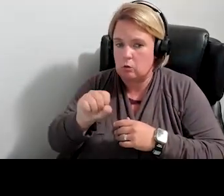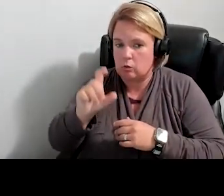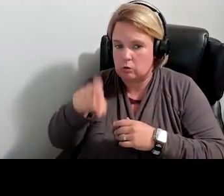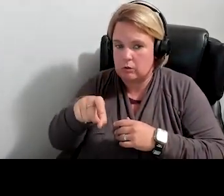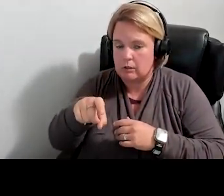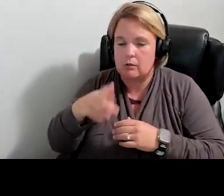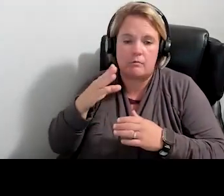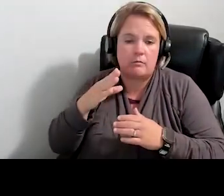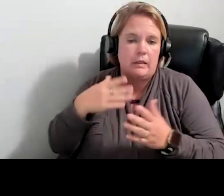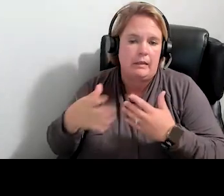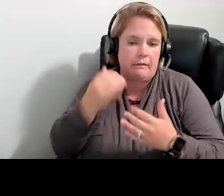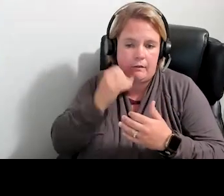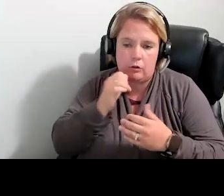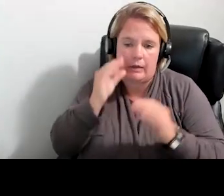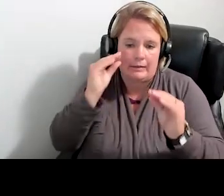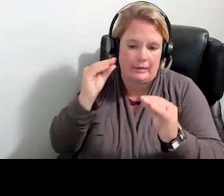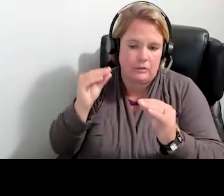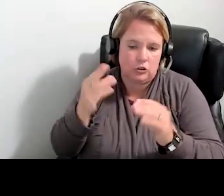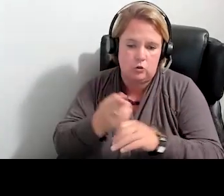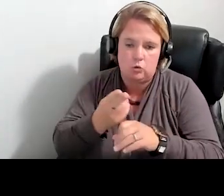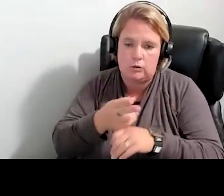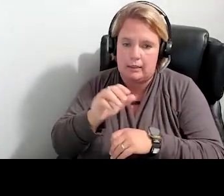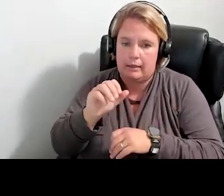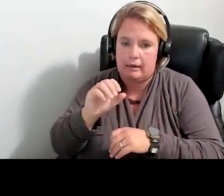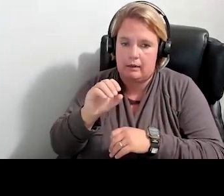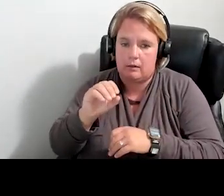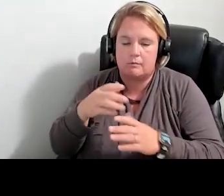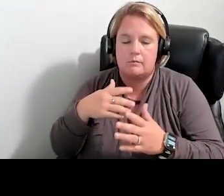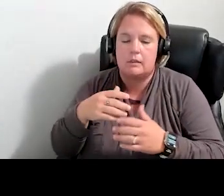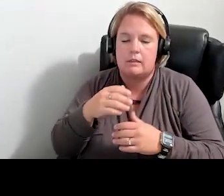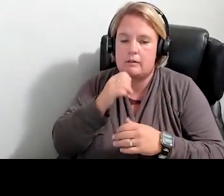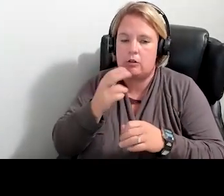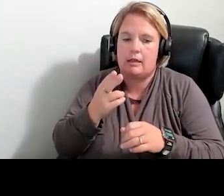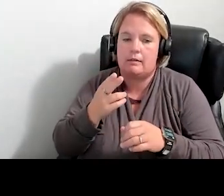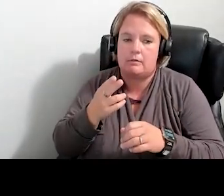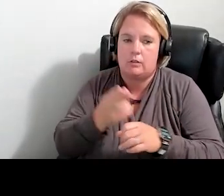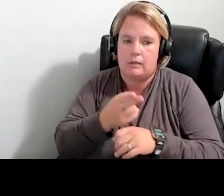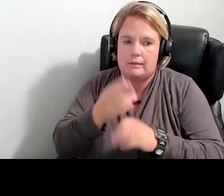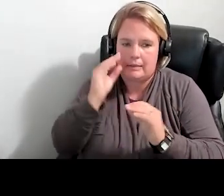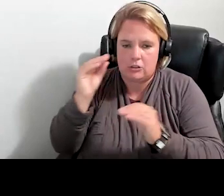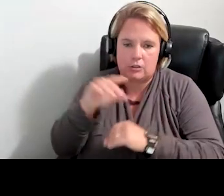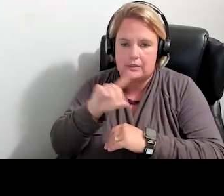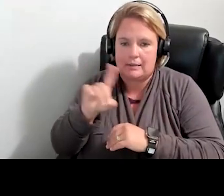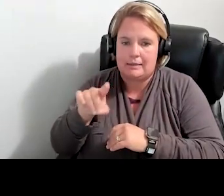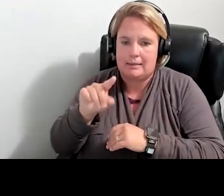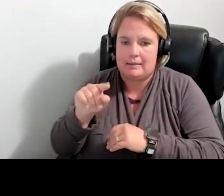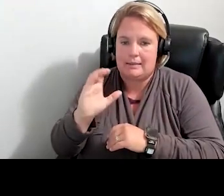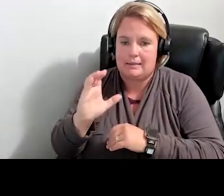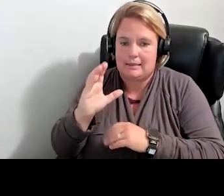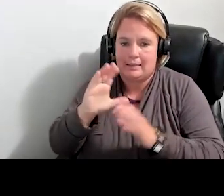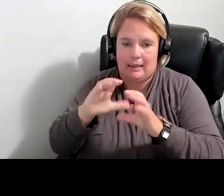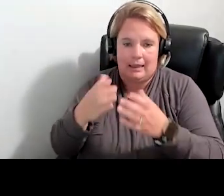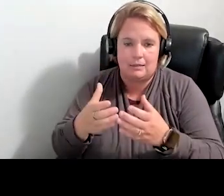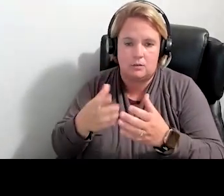an OpenAI or a ZTC class, what tools do you need?